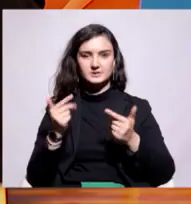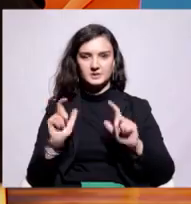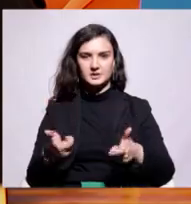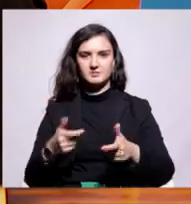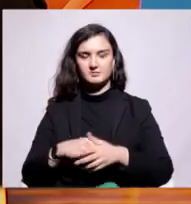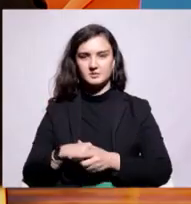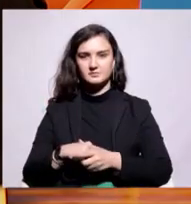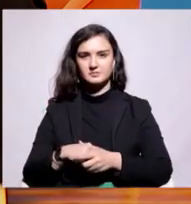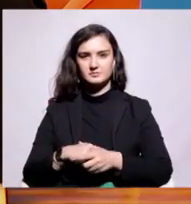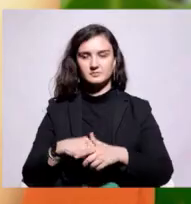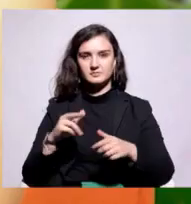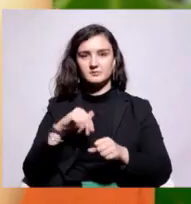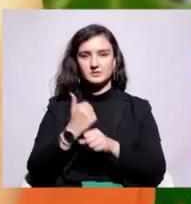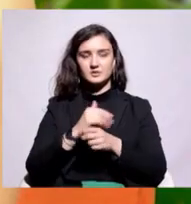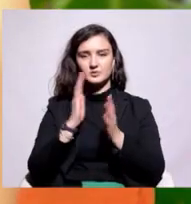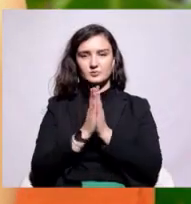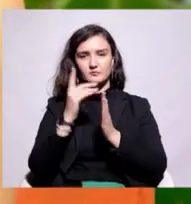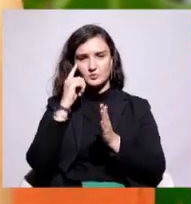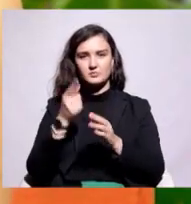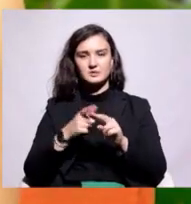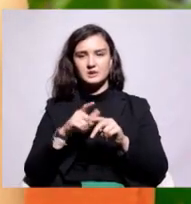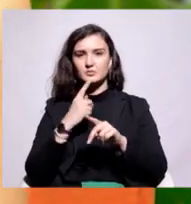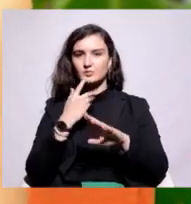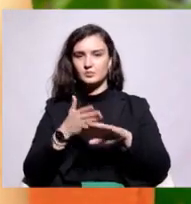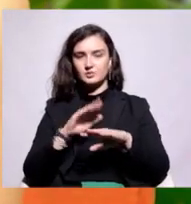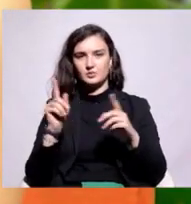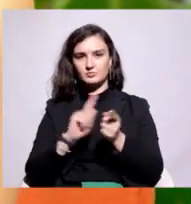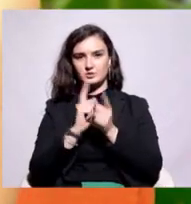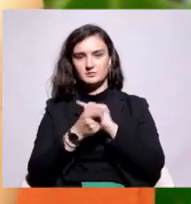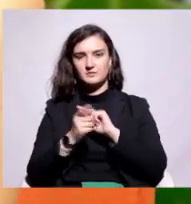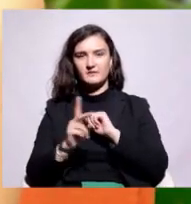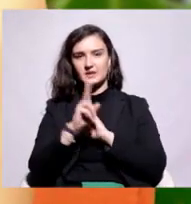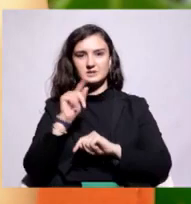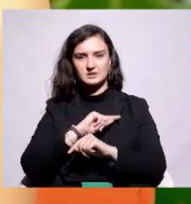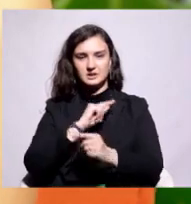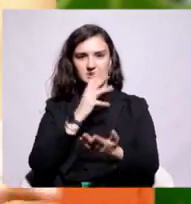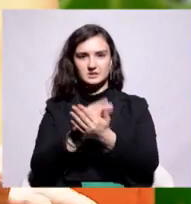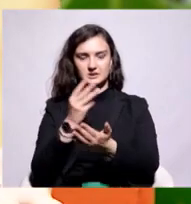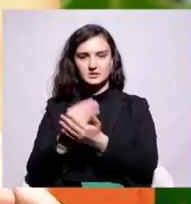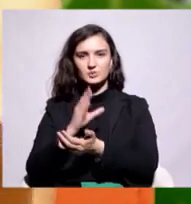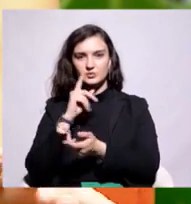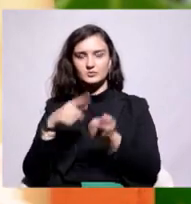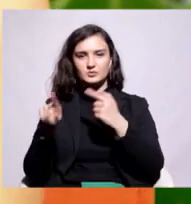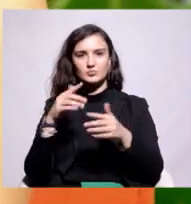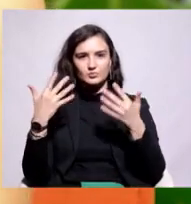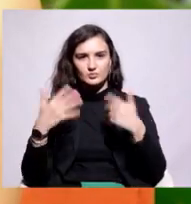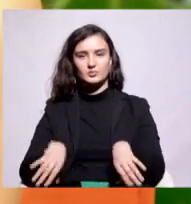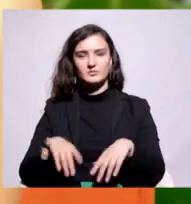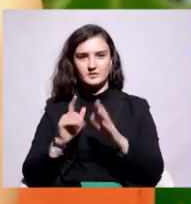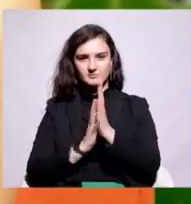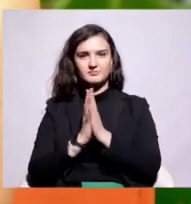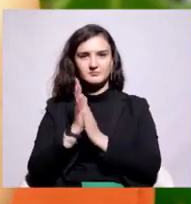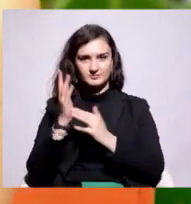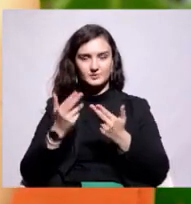you. And generally, I think that it is really hard to change anyone's character once they already are grown up,